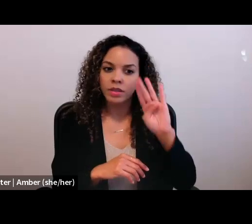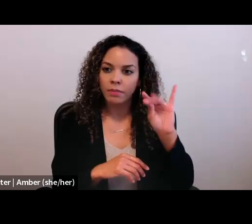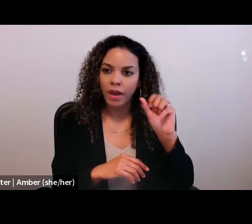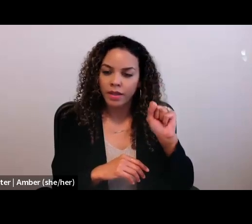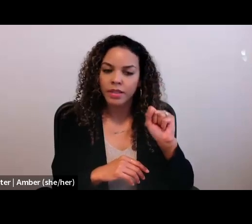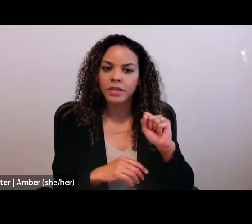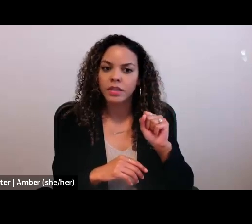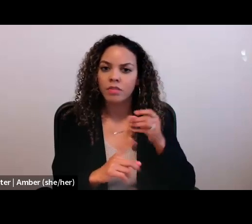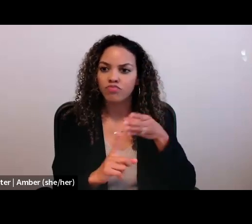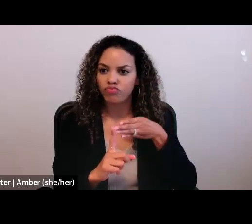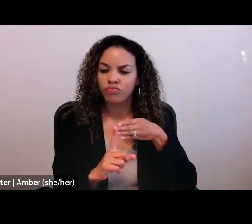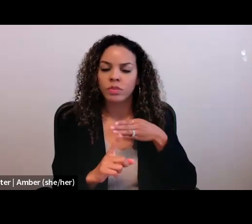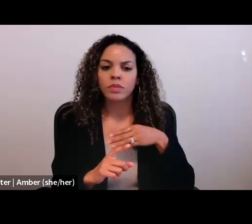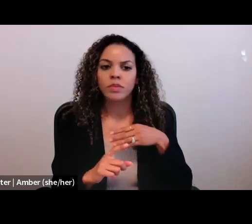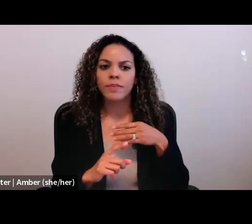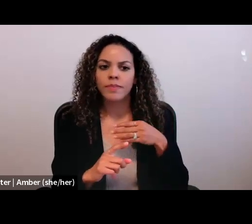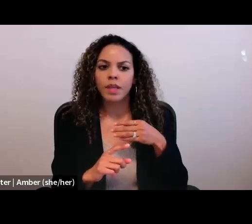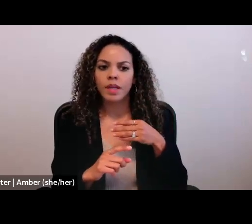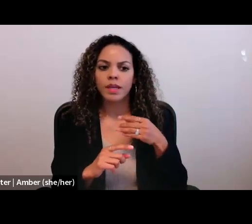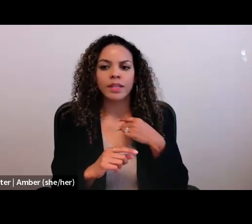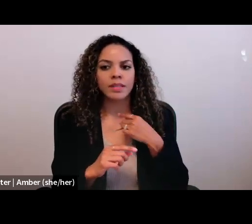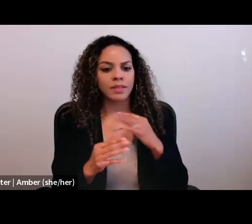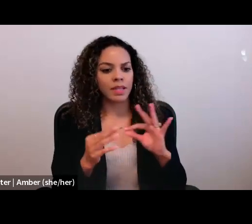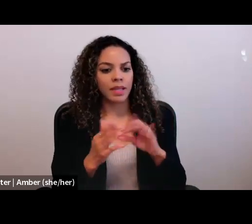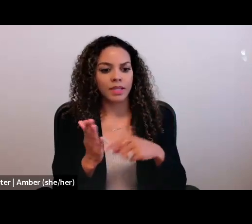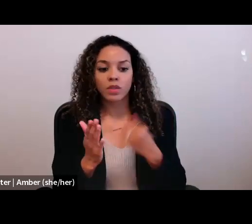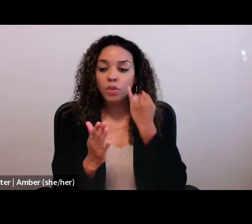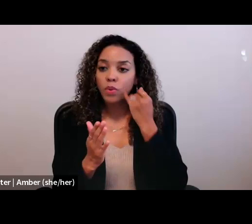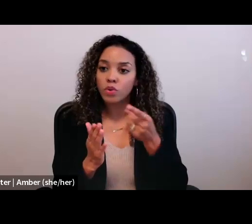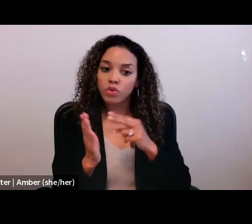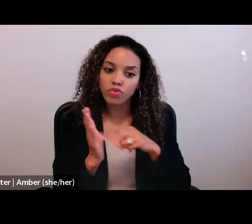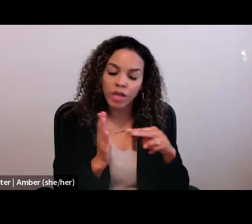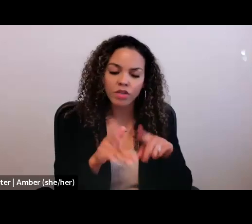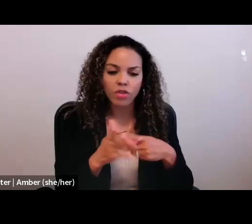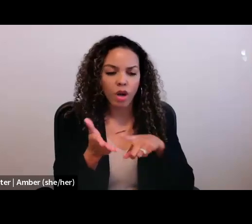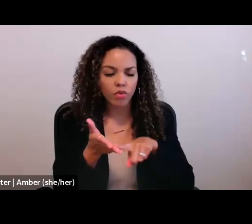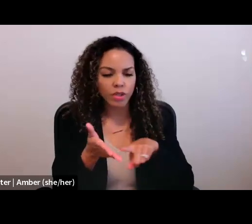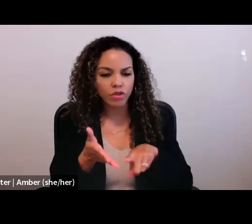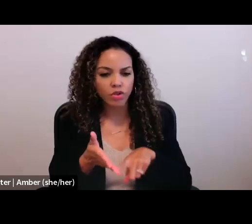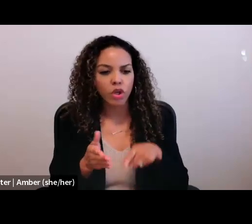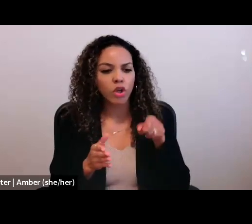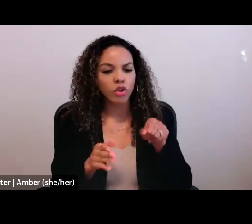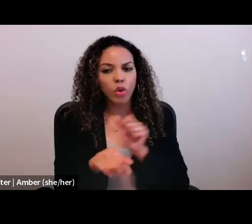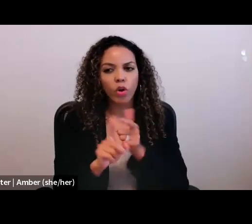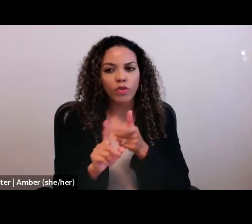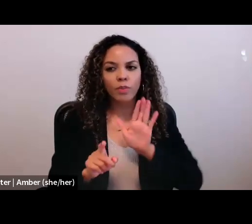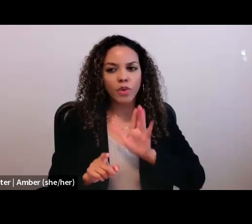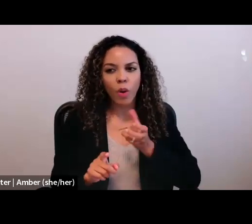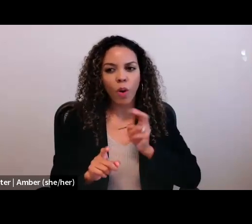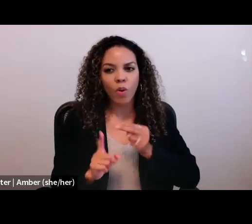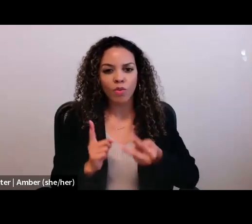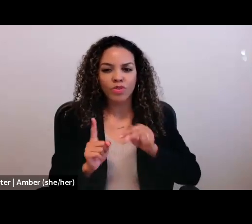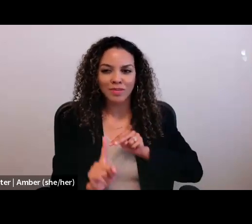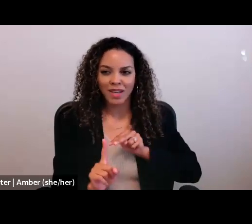that's the implicit bias, that when you read or start to do research, you begin to work from that perspective and never pay attention